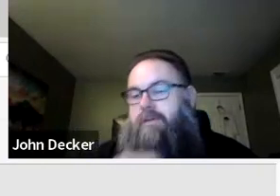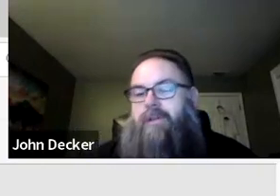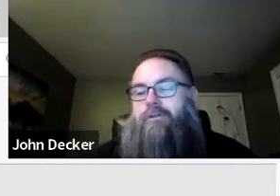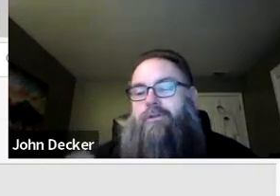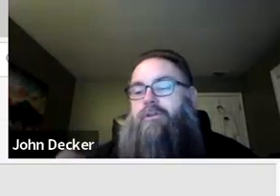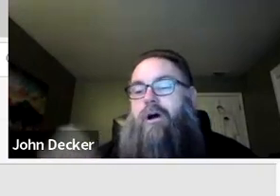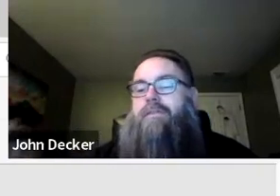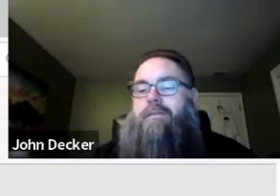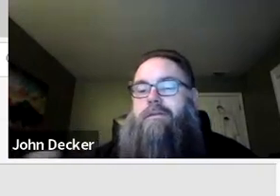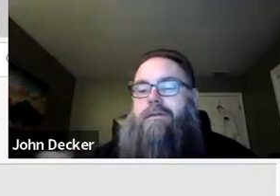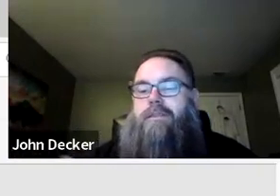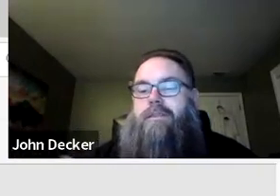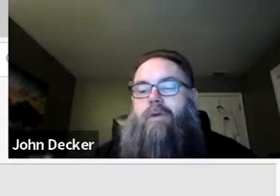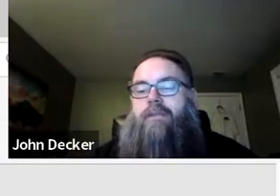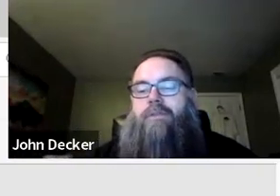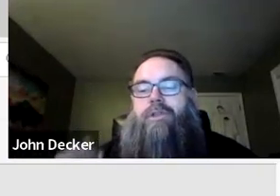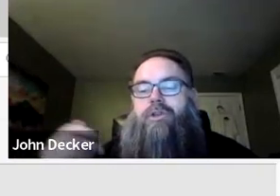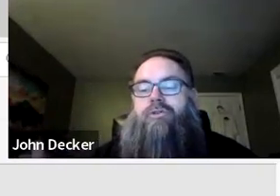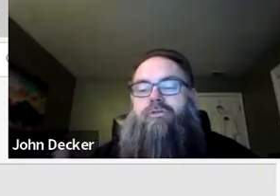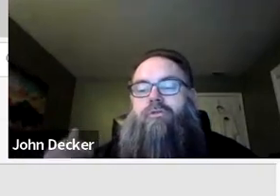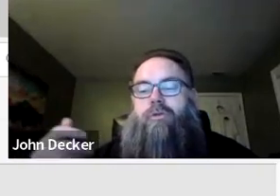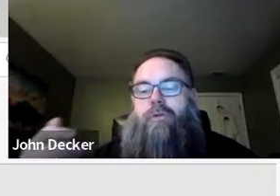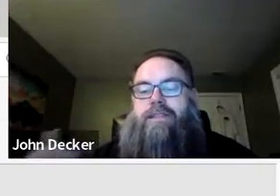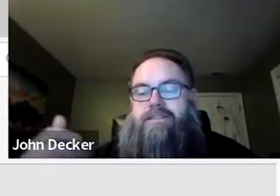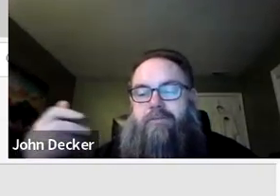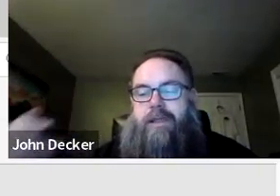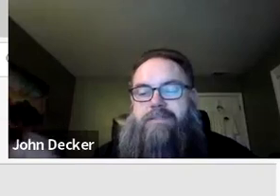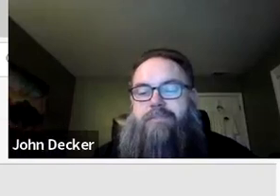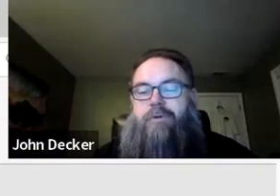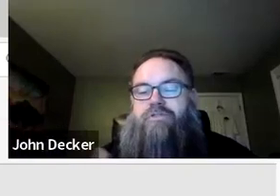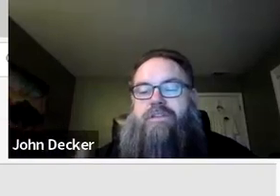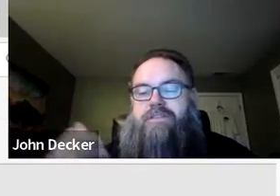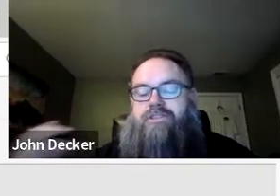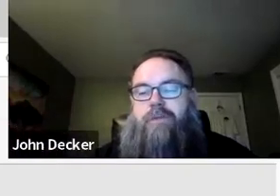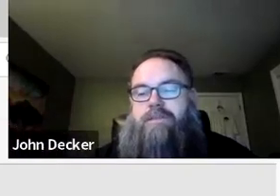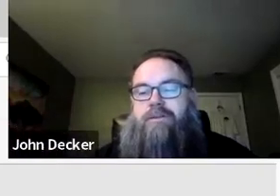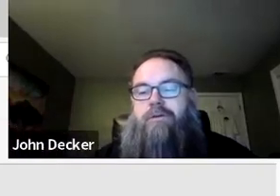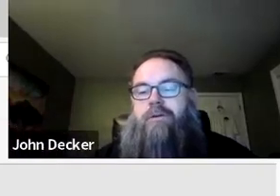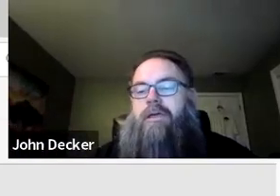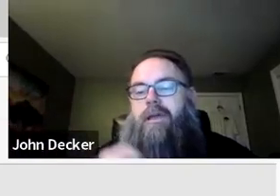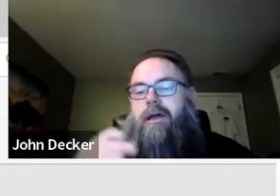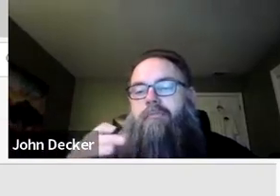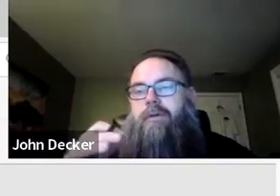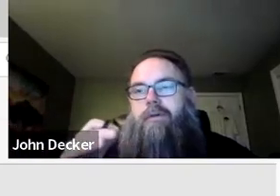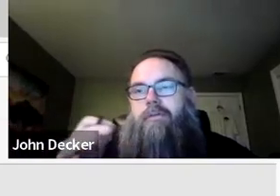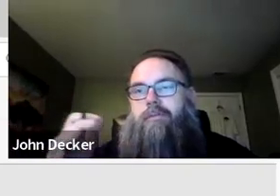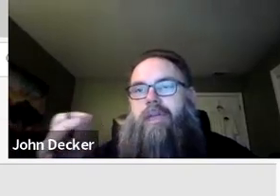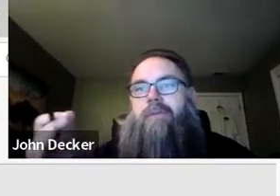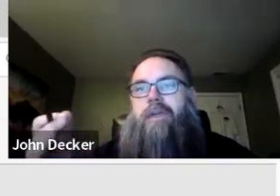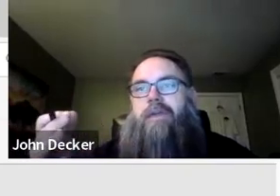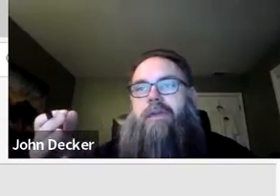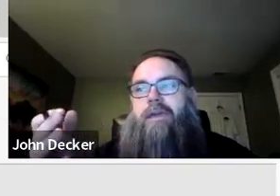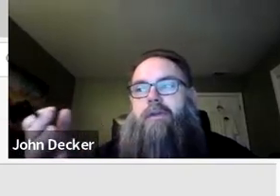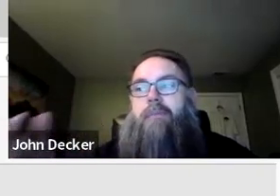Then when we write your new auth, then we'll write it with the new rate study rates, the post-transition rates. So there